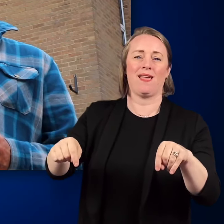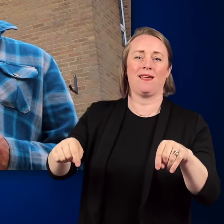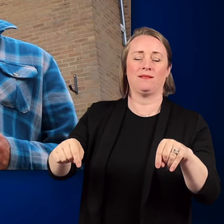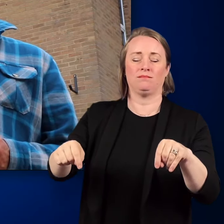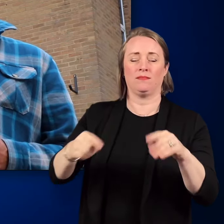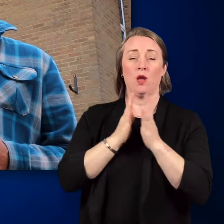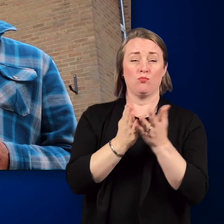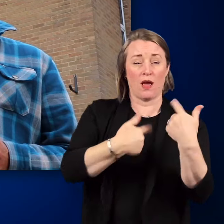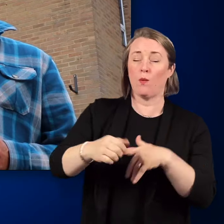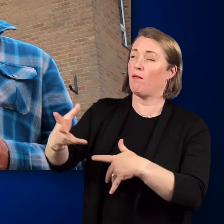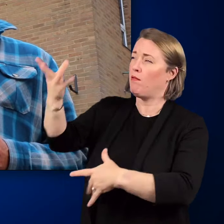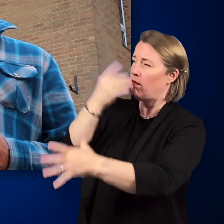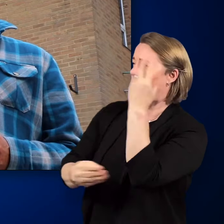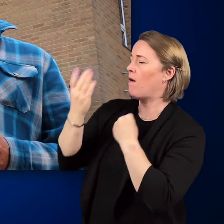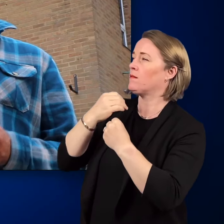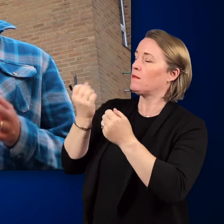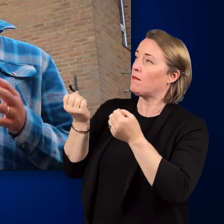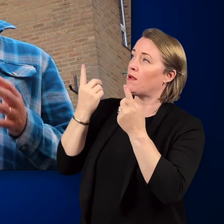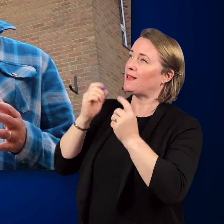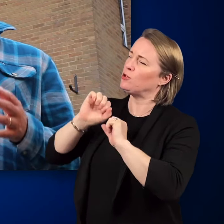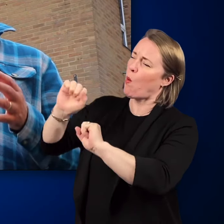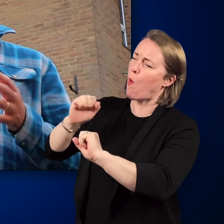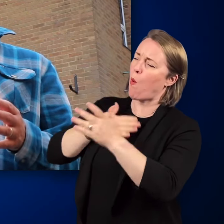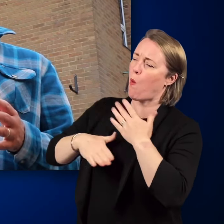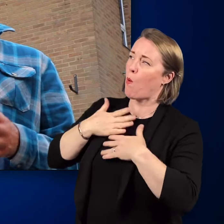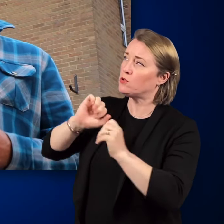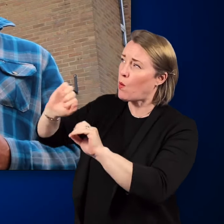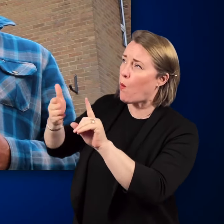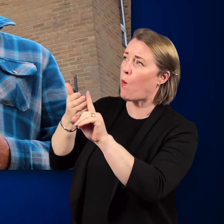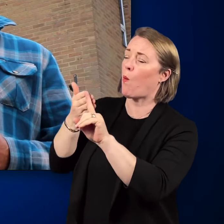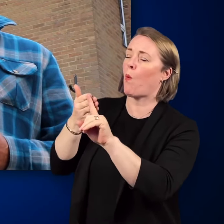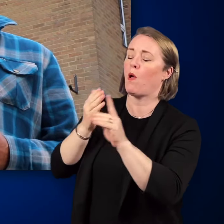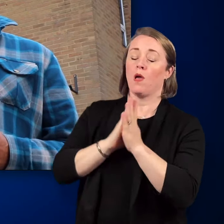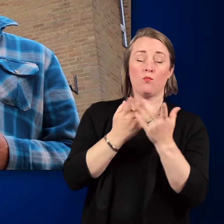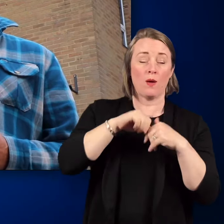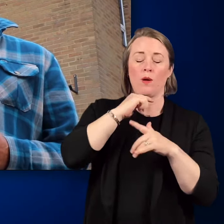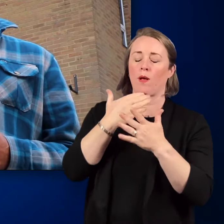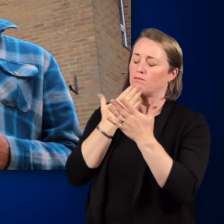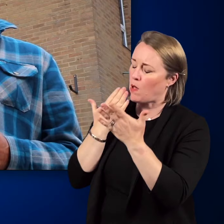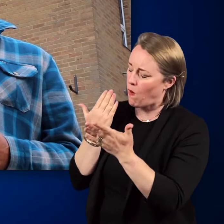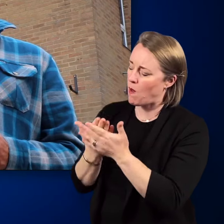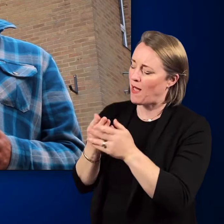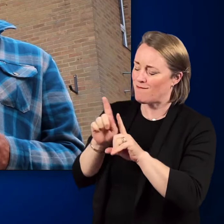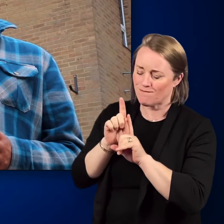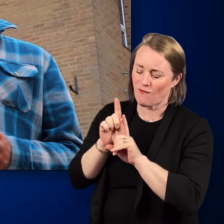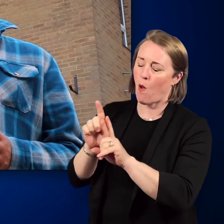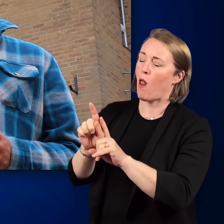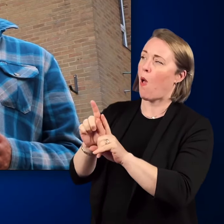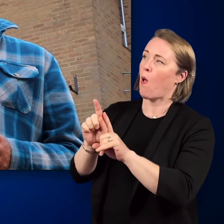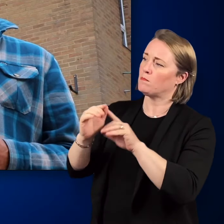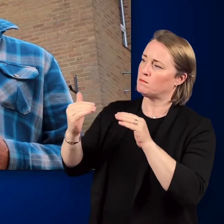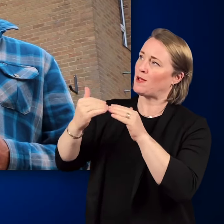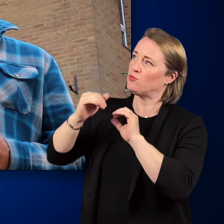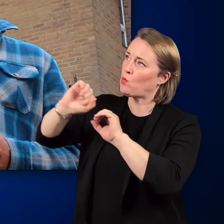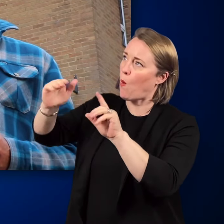and obey your ways. May we align, may we walk in obedience. May we yield,